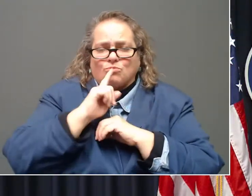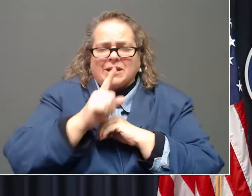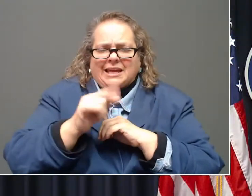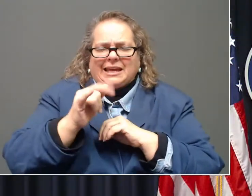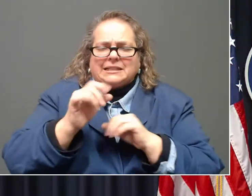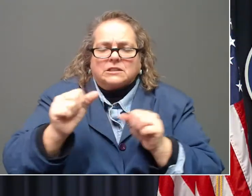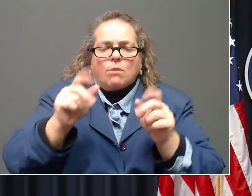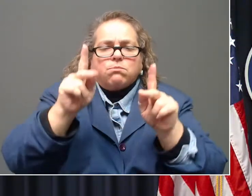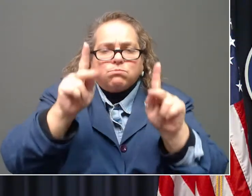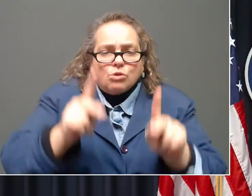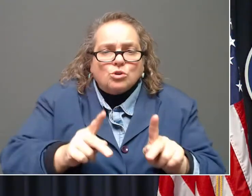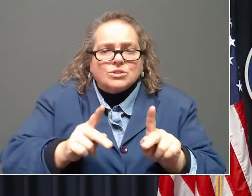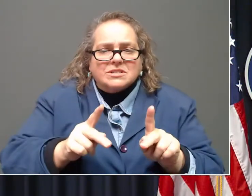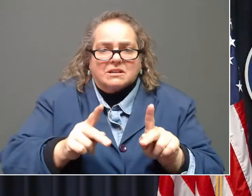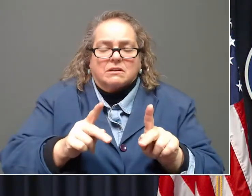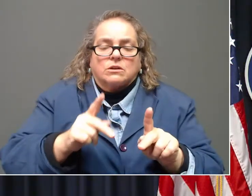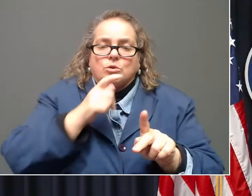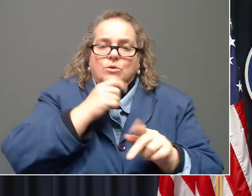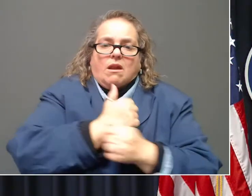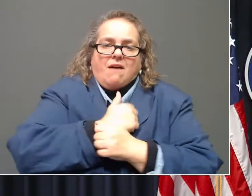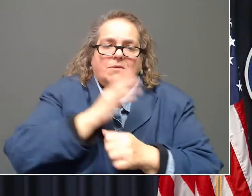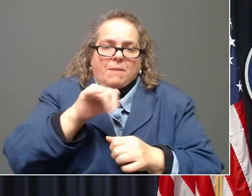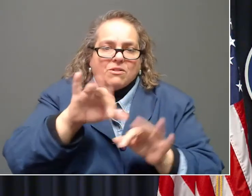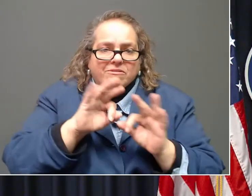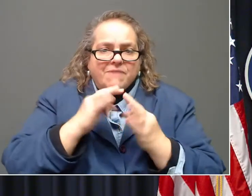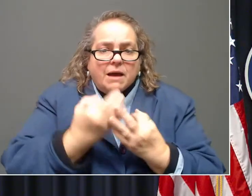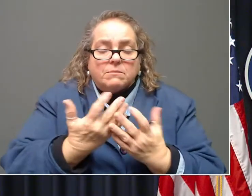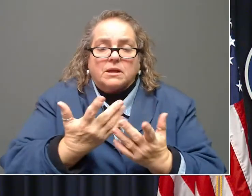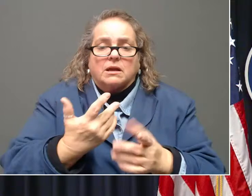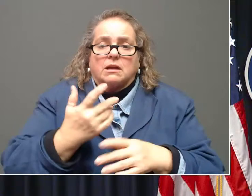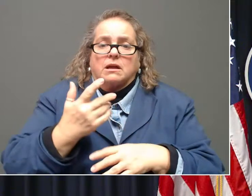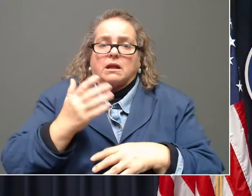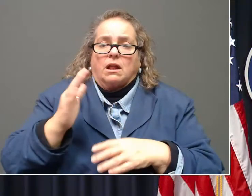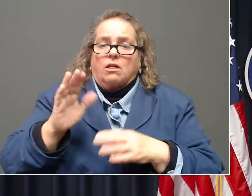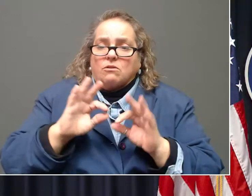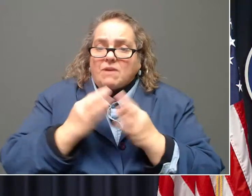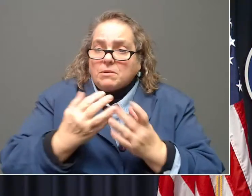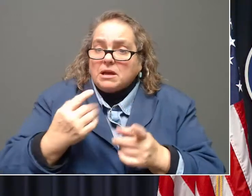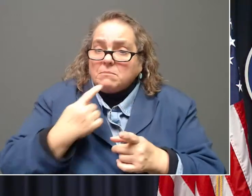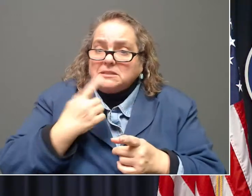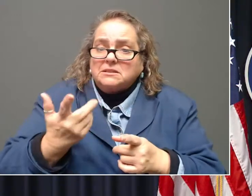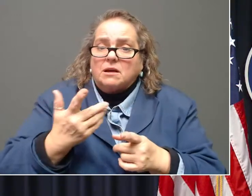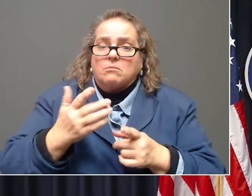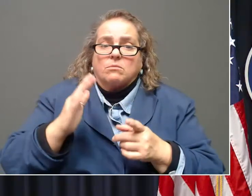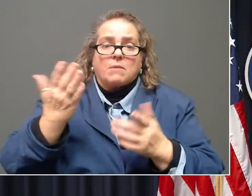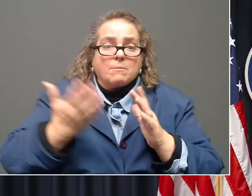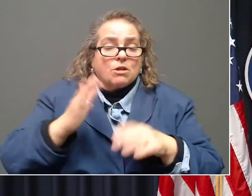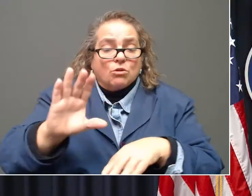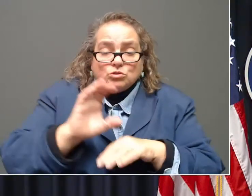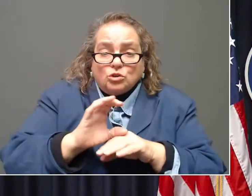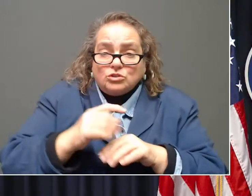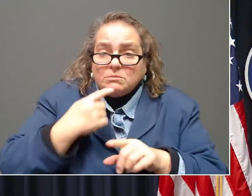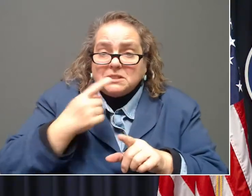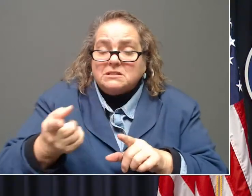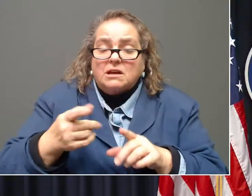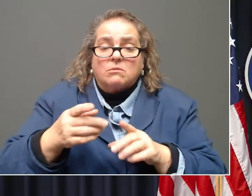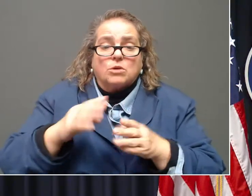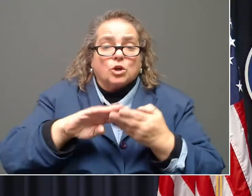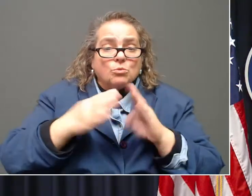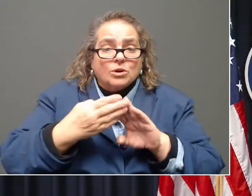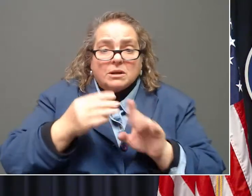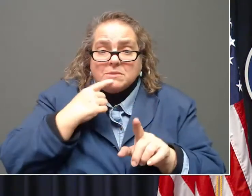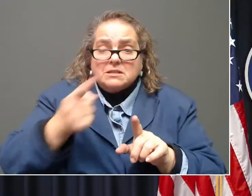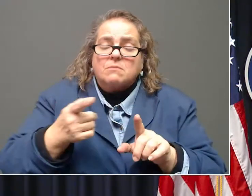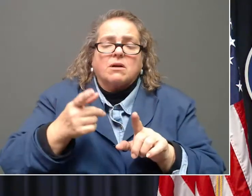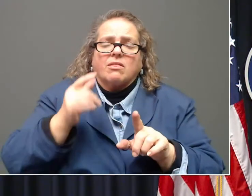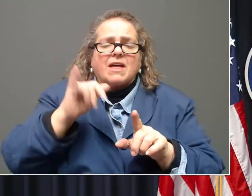in Shelby. A 77-year-old woman in Simpson. A 67-year-old man in Taylor. And 2 individuals in Wayne. I think we had